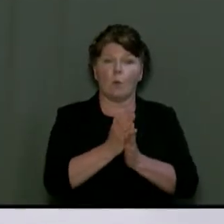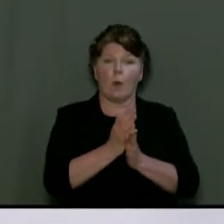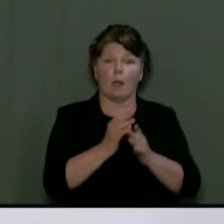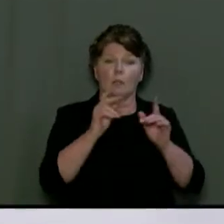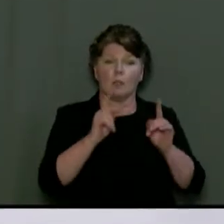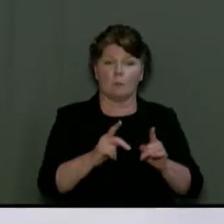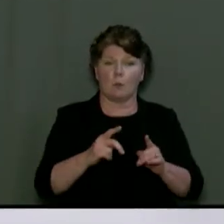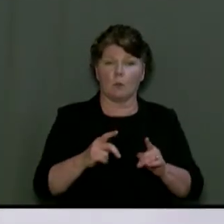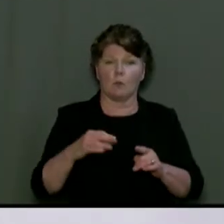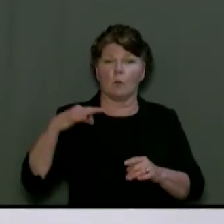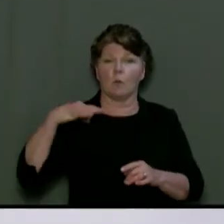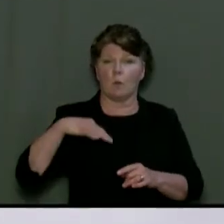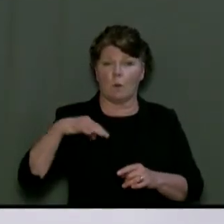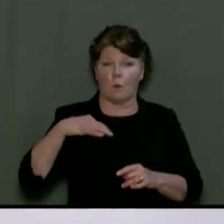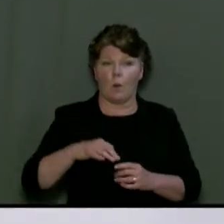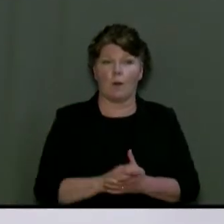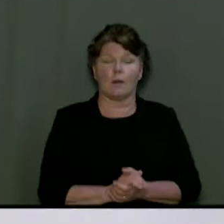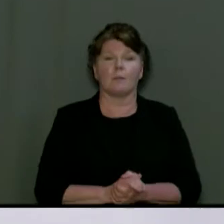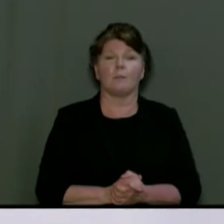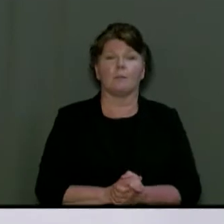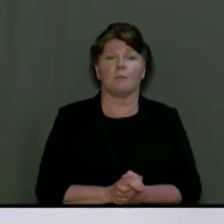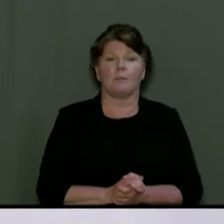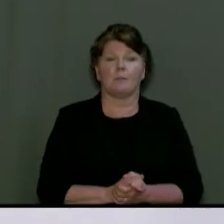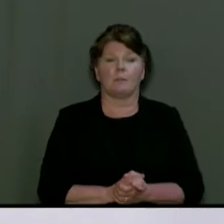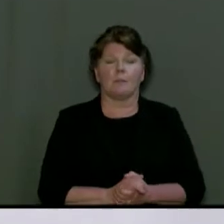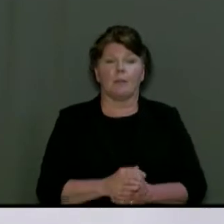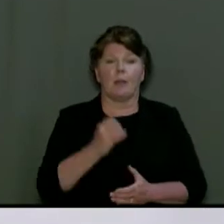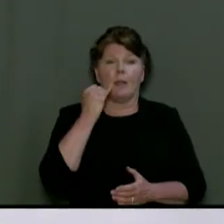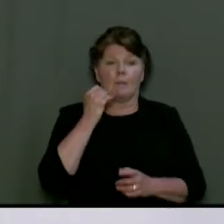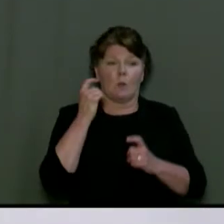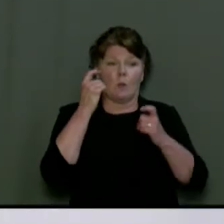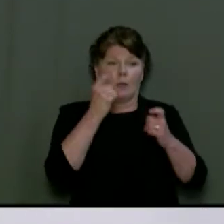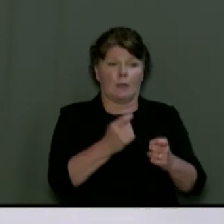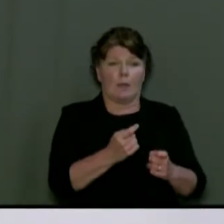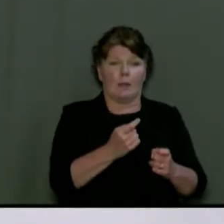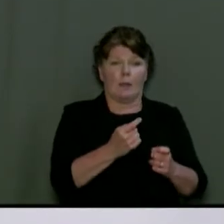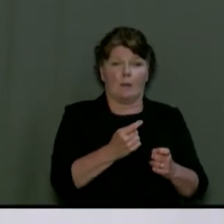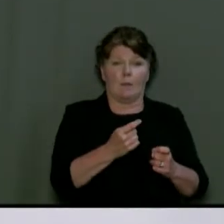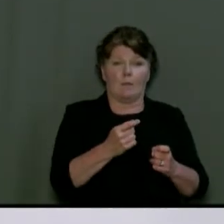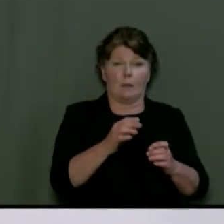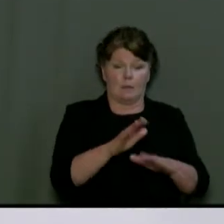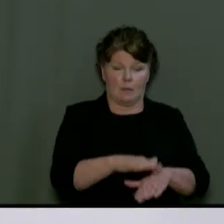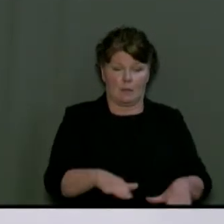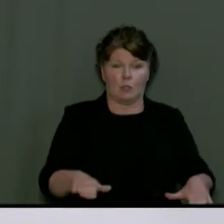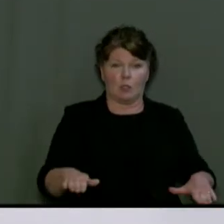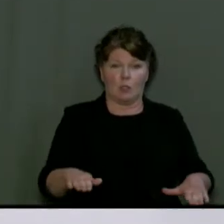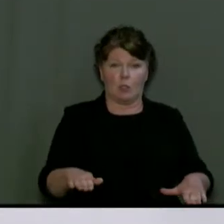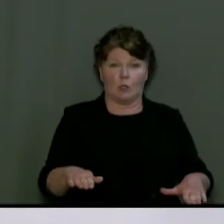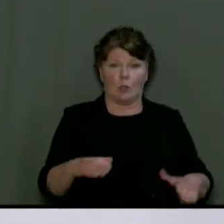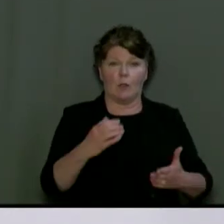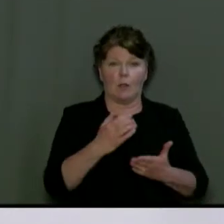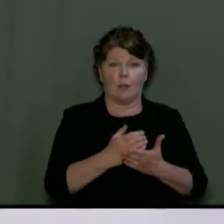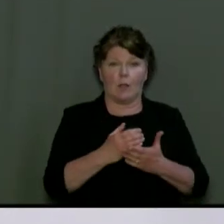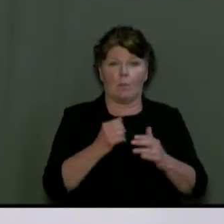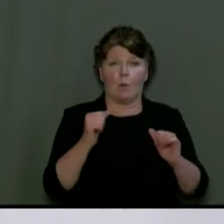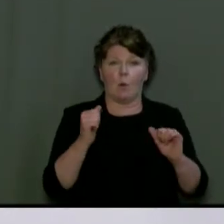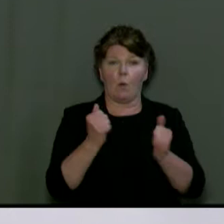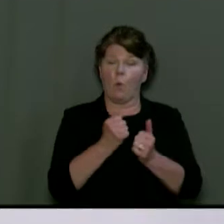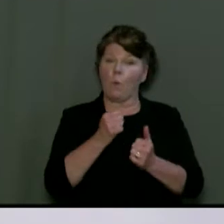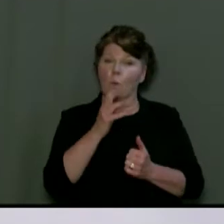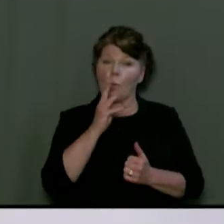person's reward. And whoever gives one of these little ones even a cup of cold